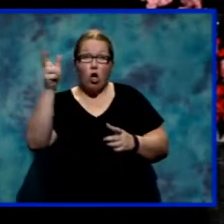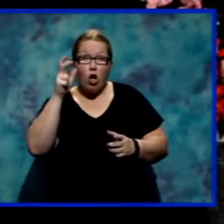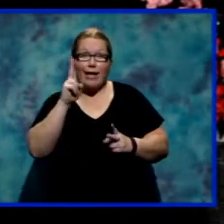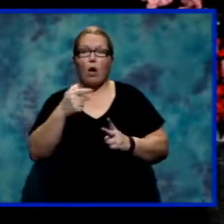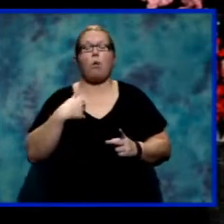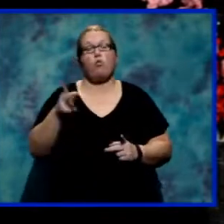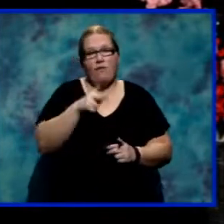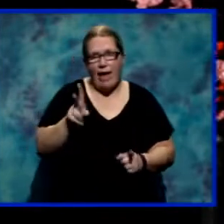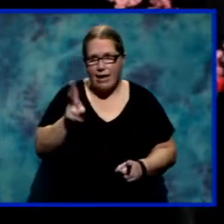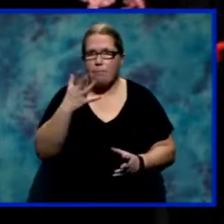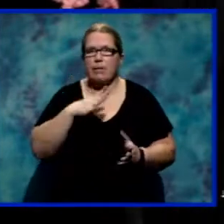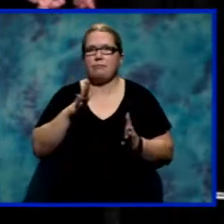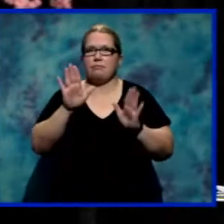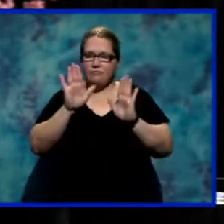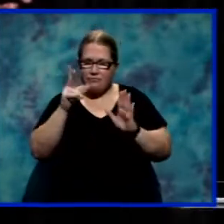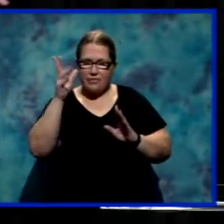reason I'm going here.